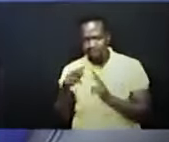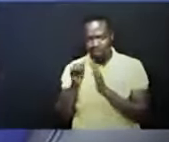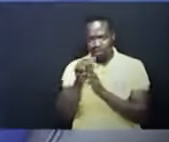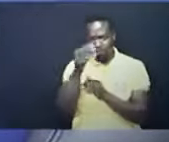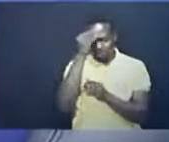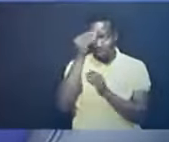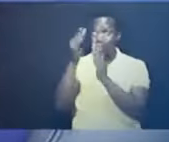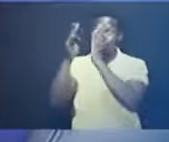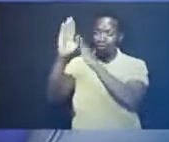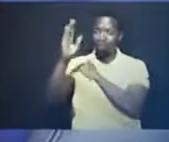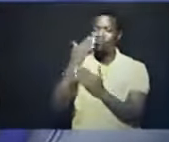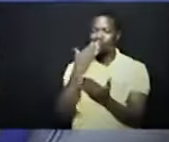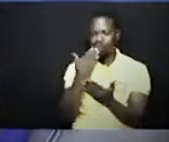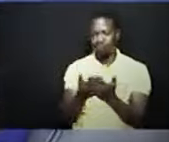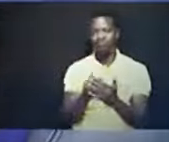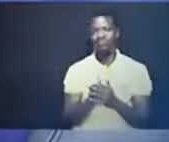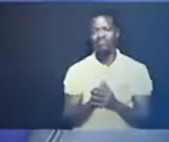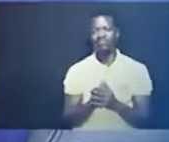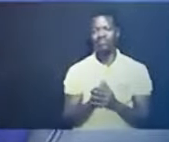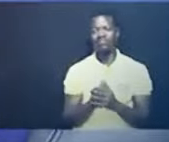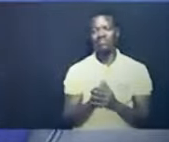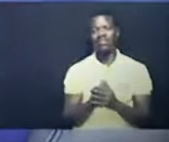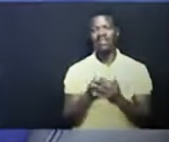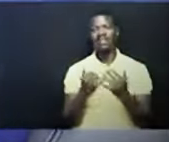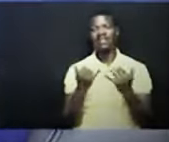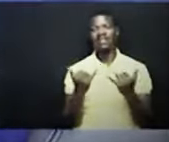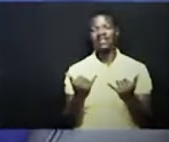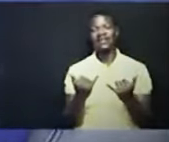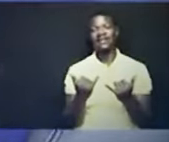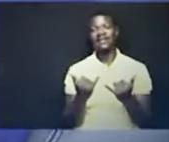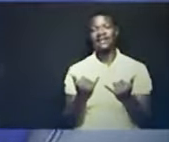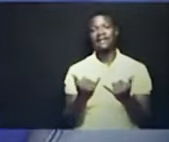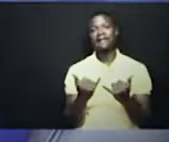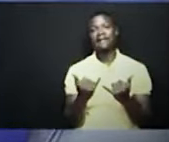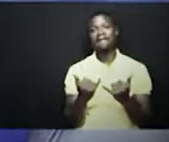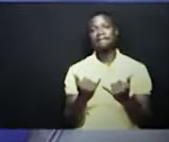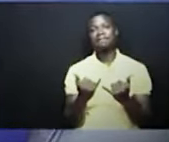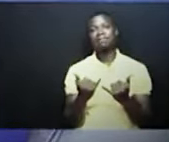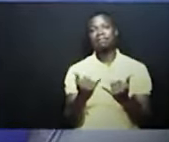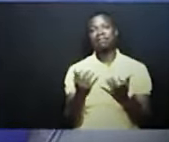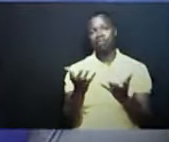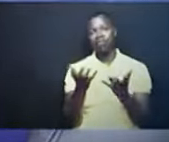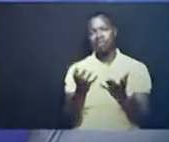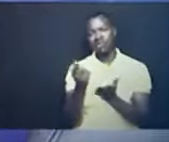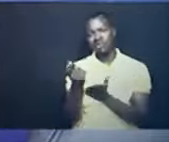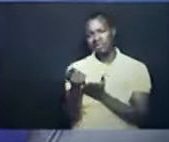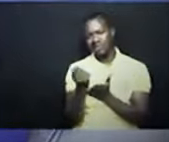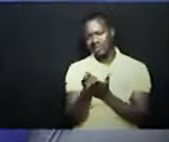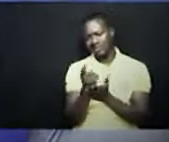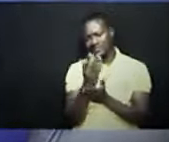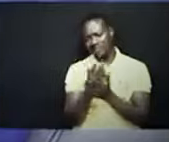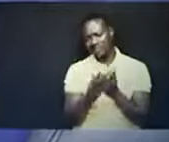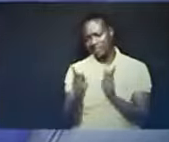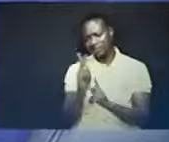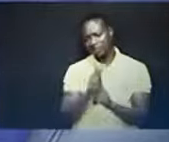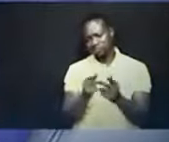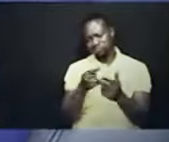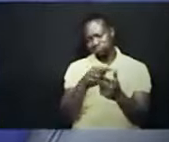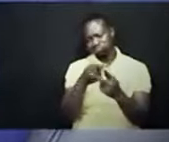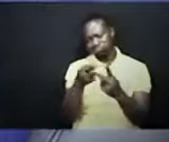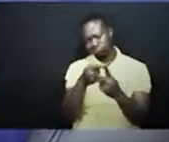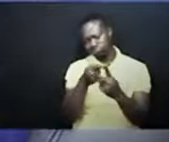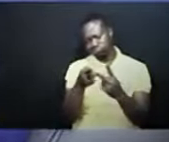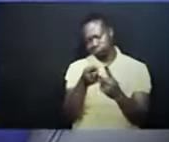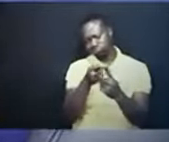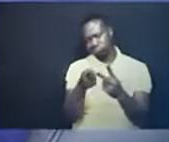oyɛ. I'll continue this evening by discussing one or two people, as one